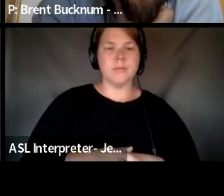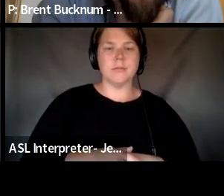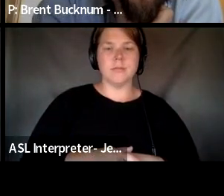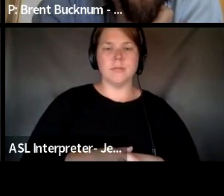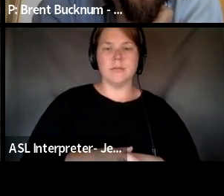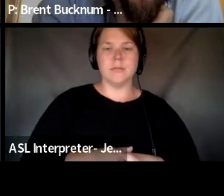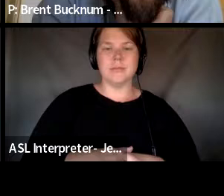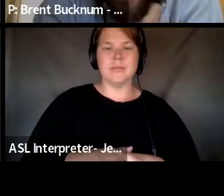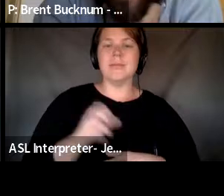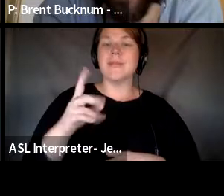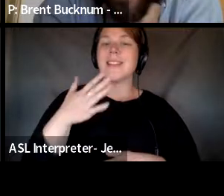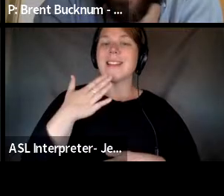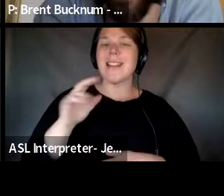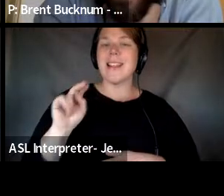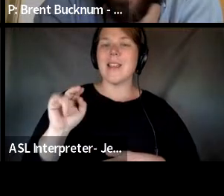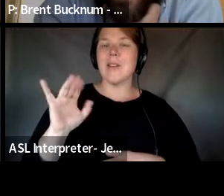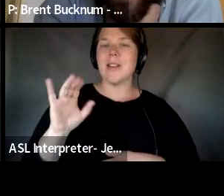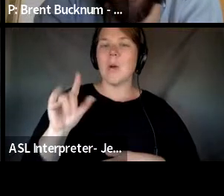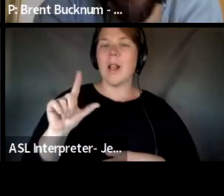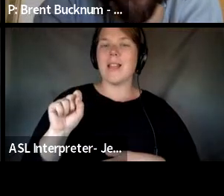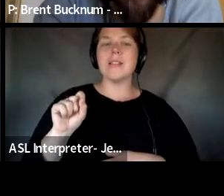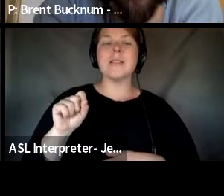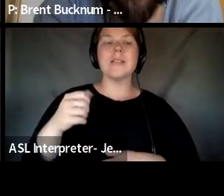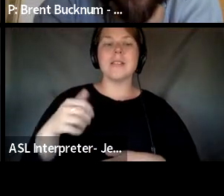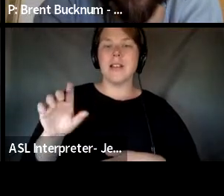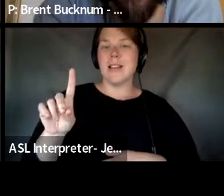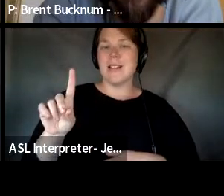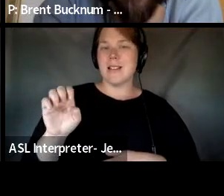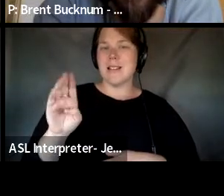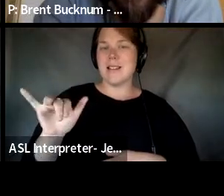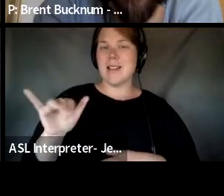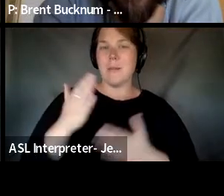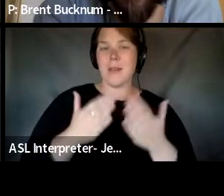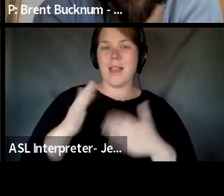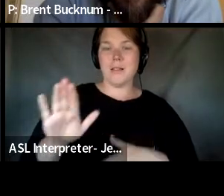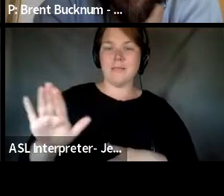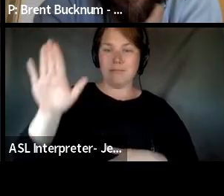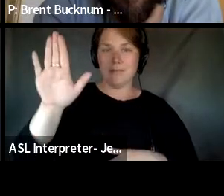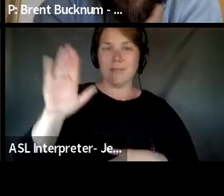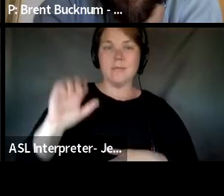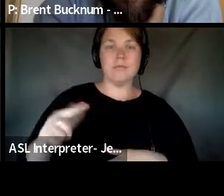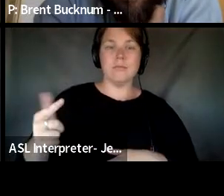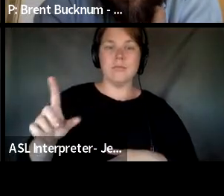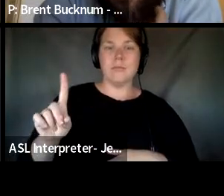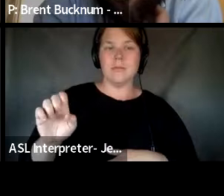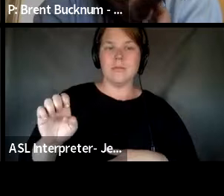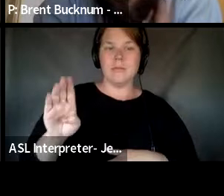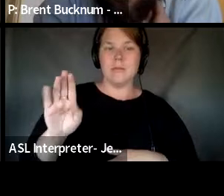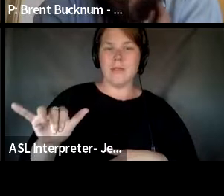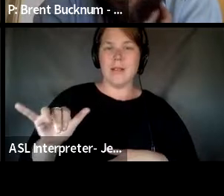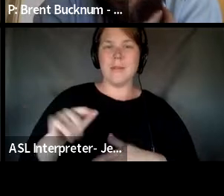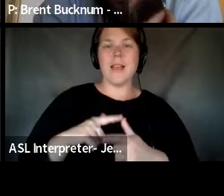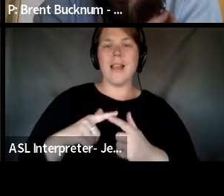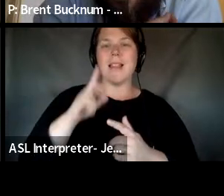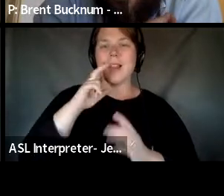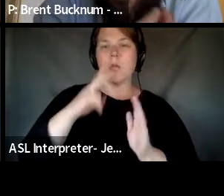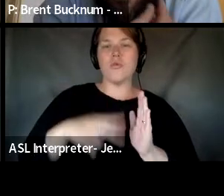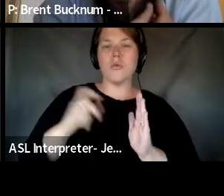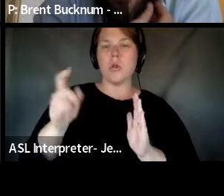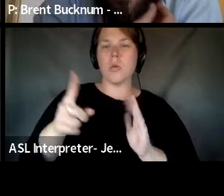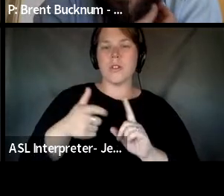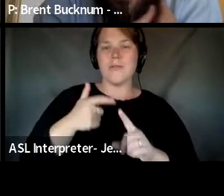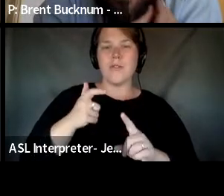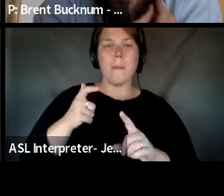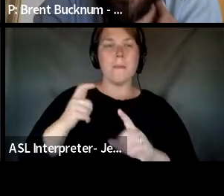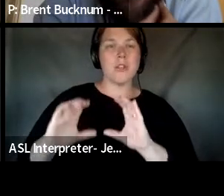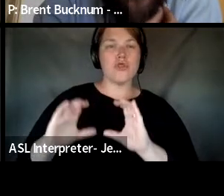Thank you, Nicholas. This is Laura. I do see Debbie's had her hand raised, so we can go to Debbie and then I'll read a question that we have on the chat, in